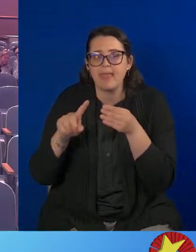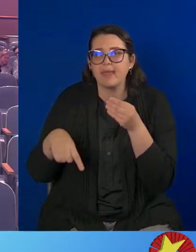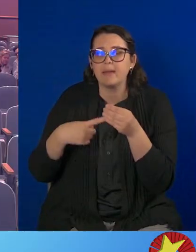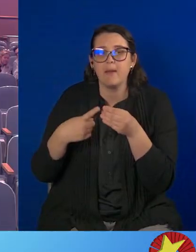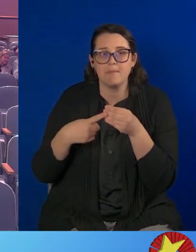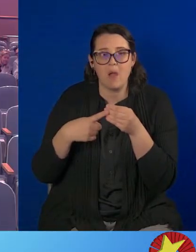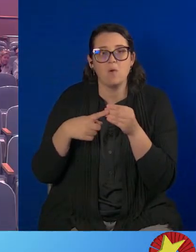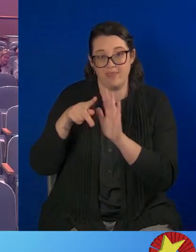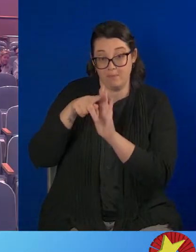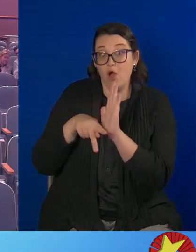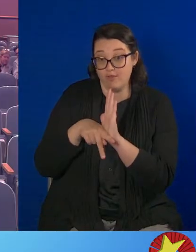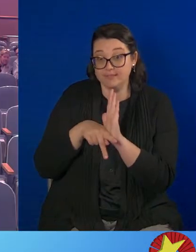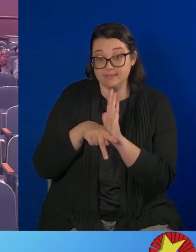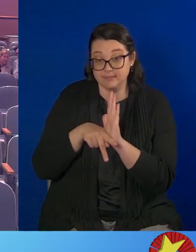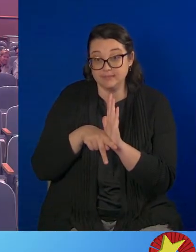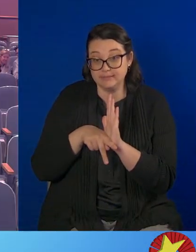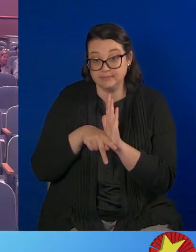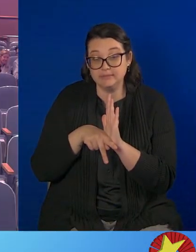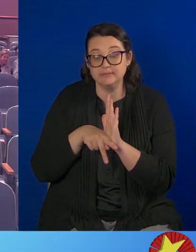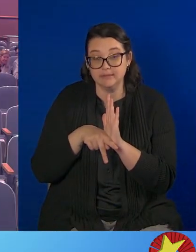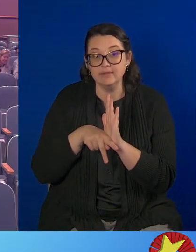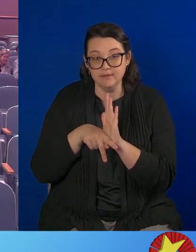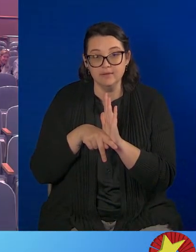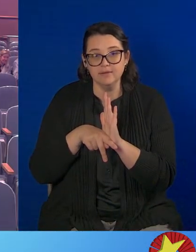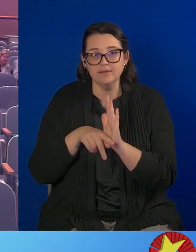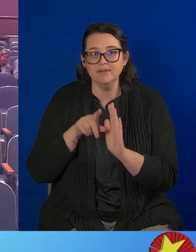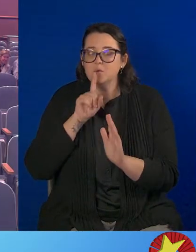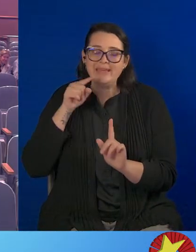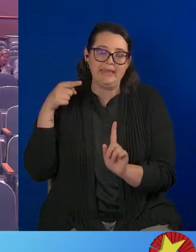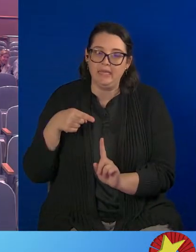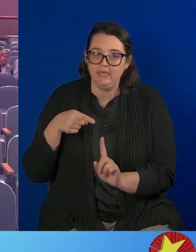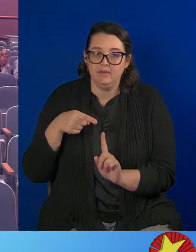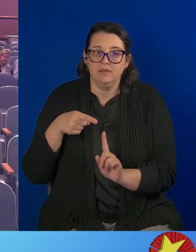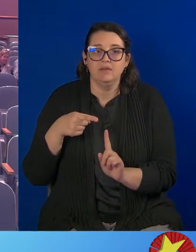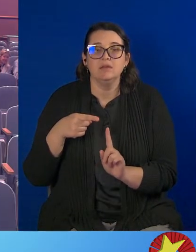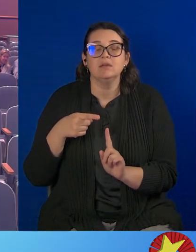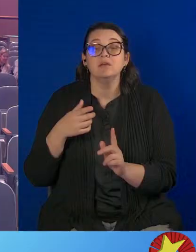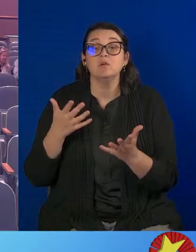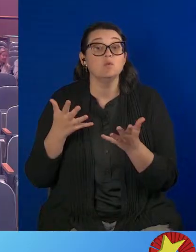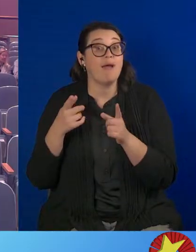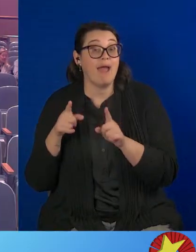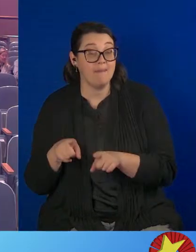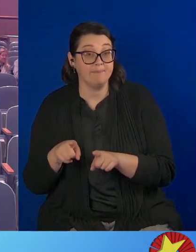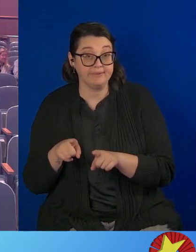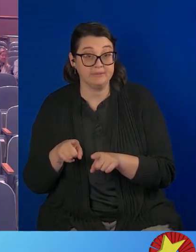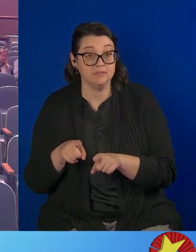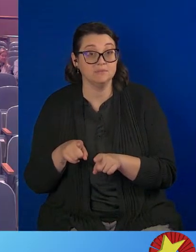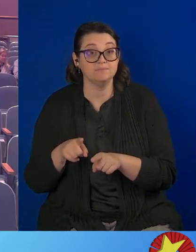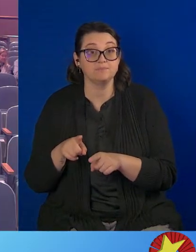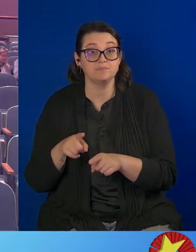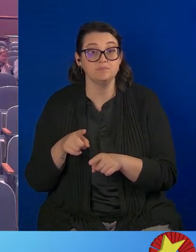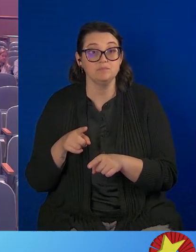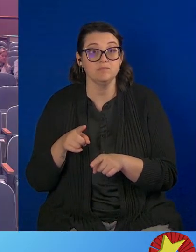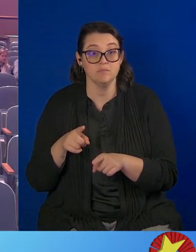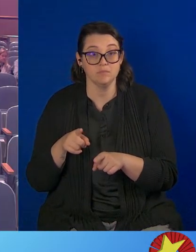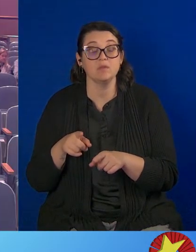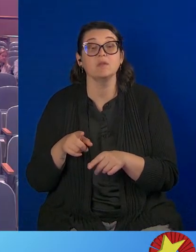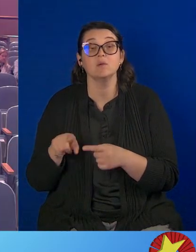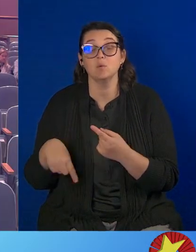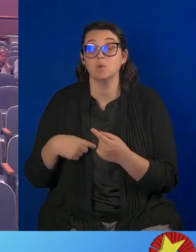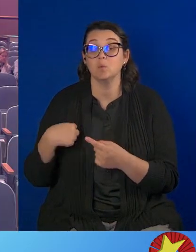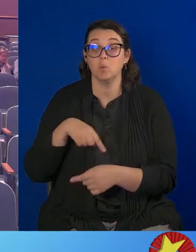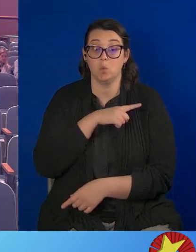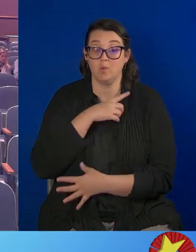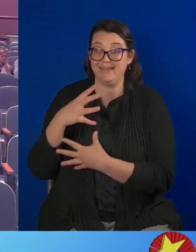the policies. And essentially what happens is we will receive what are called